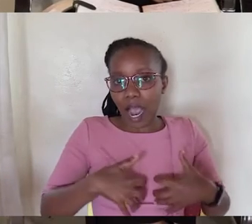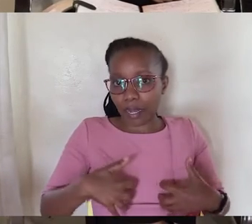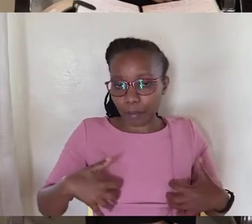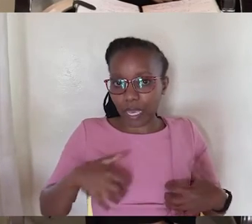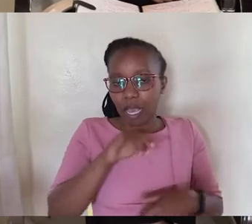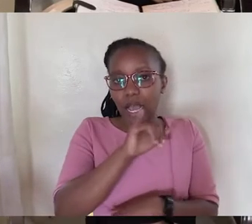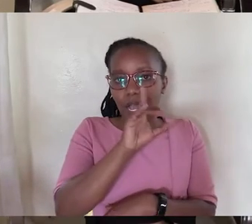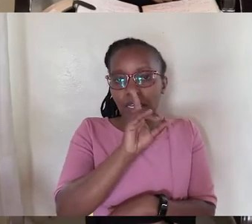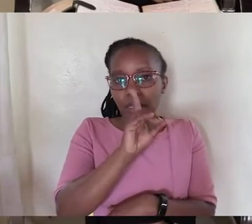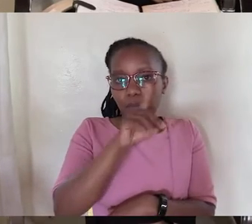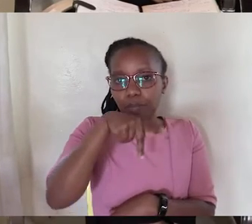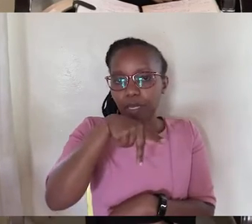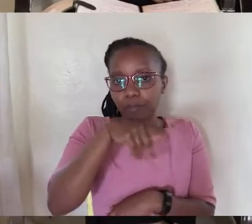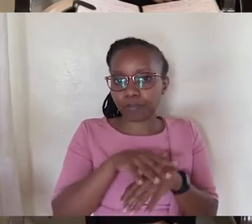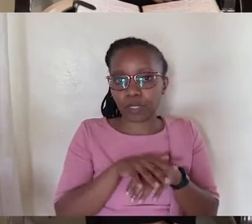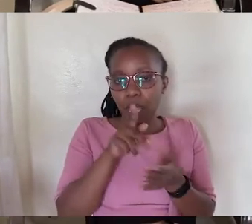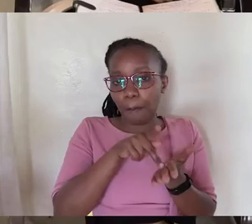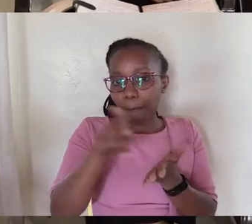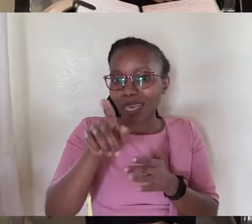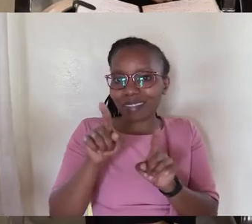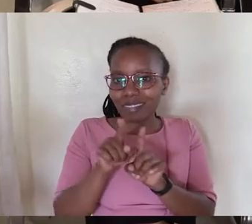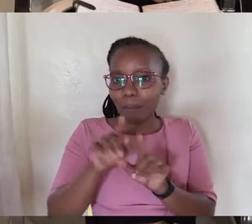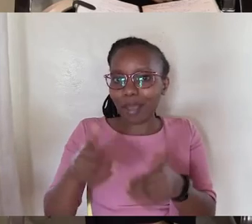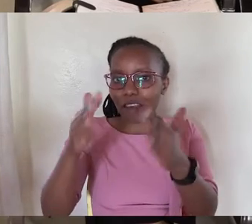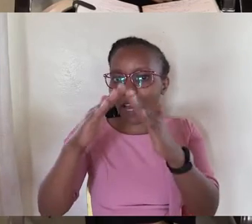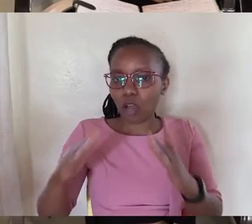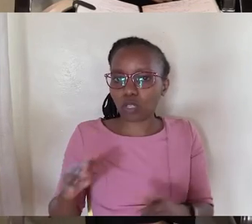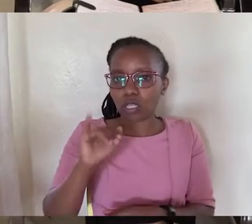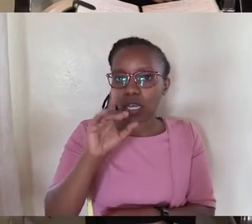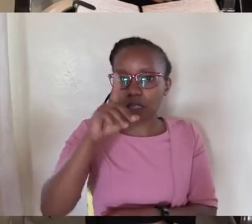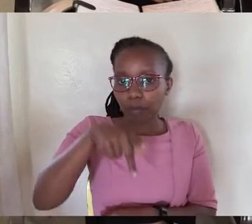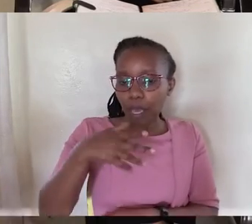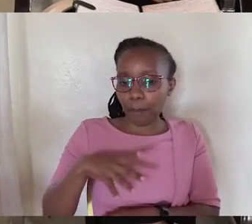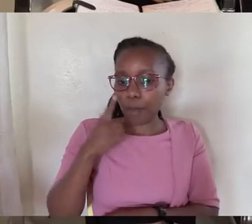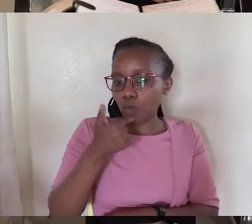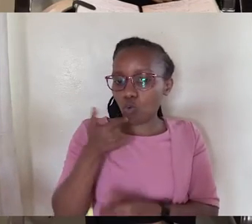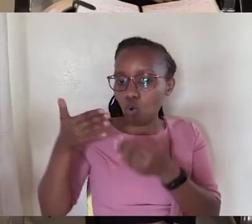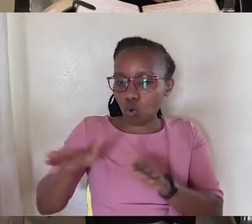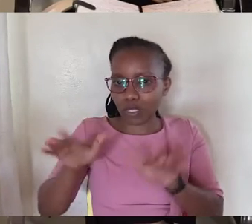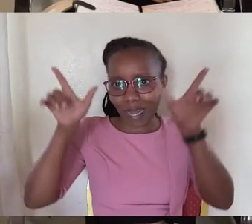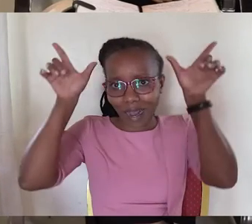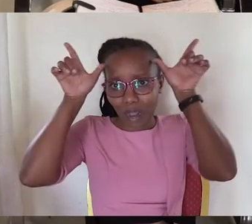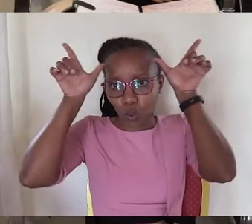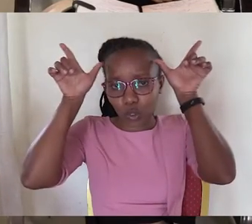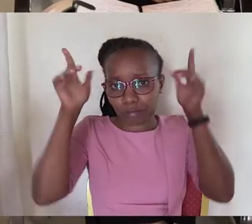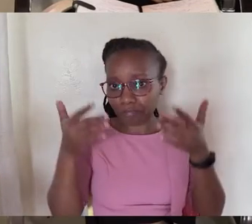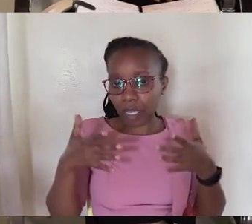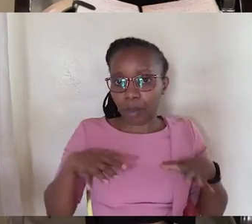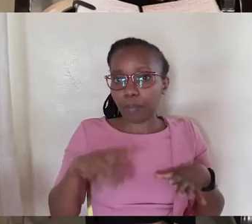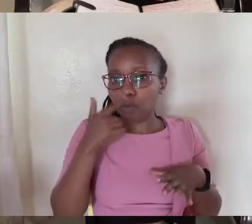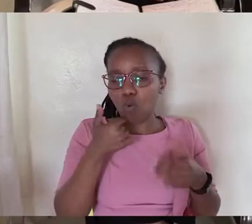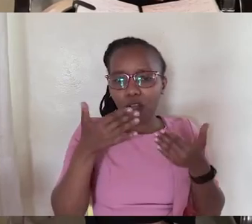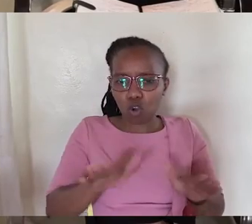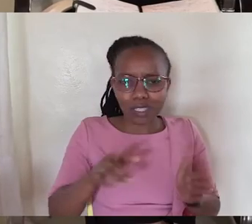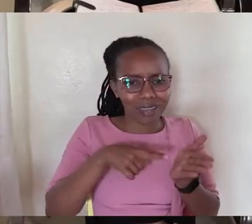on compensating and resettling IDPs, giving people who had lost their cows, giving people who had lost their